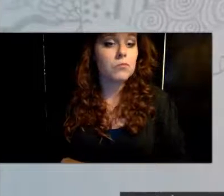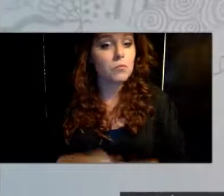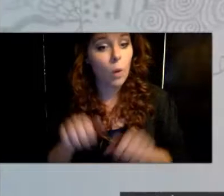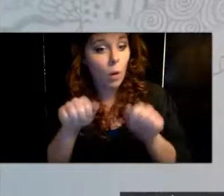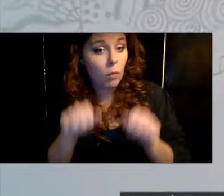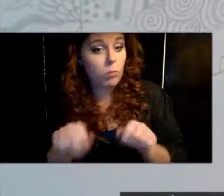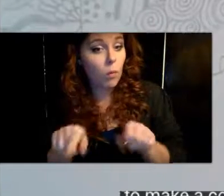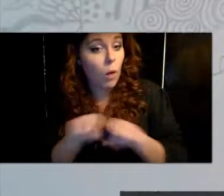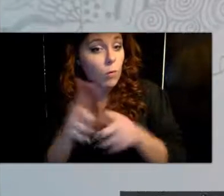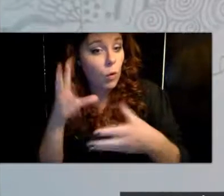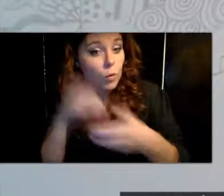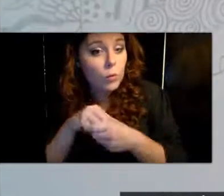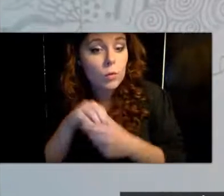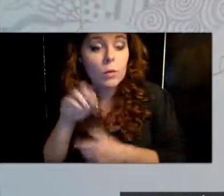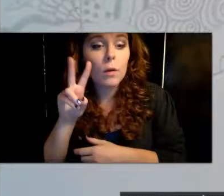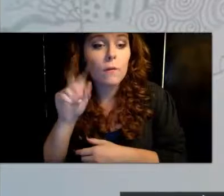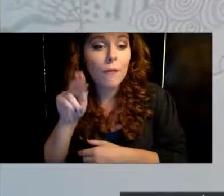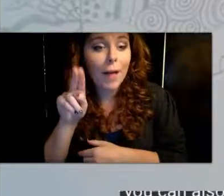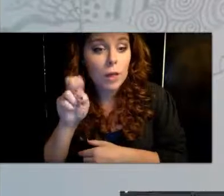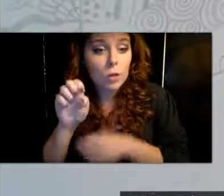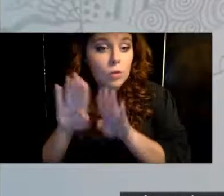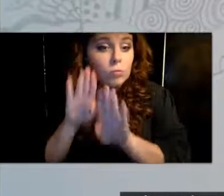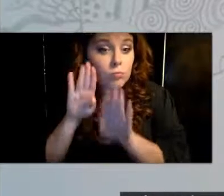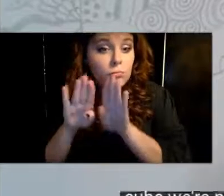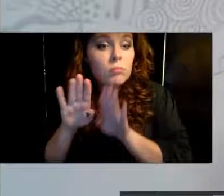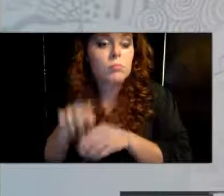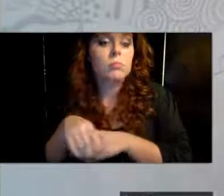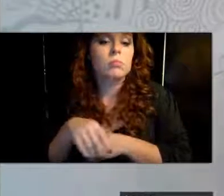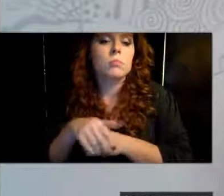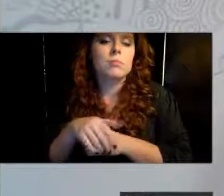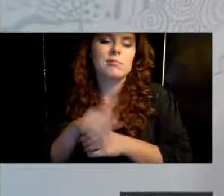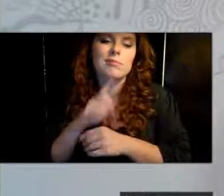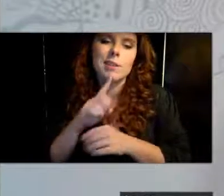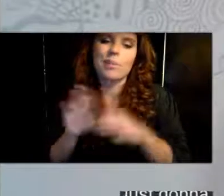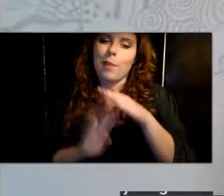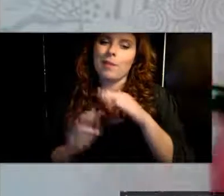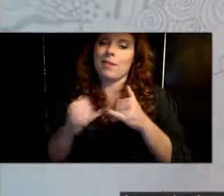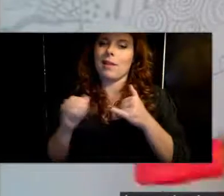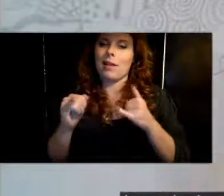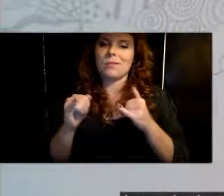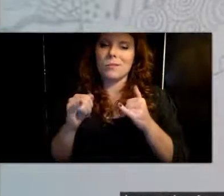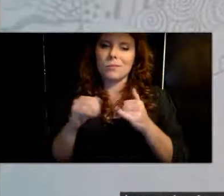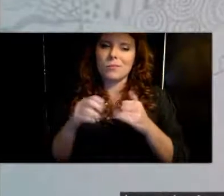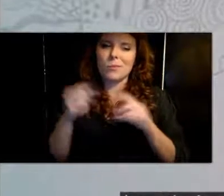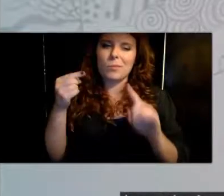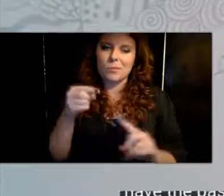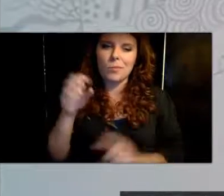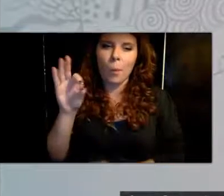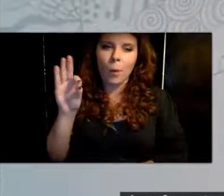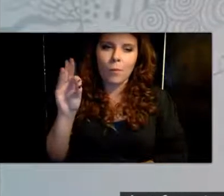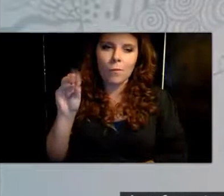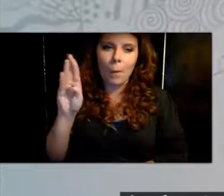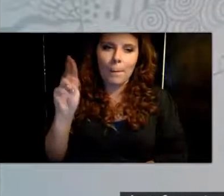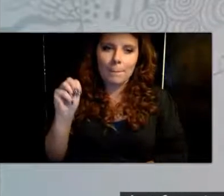also add value and shade your cube. We're not going to do that today. We're just going to have the basic lines on there to get that form in there.